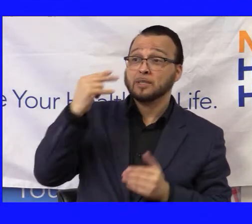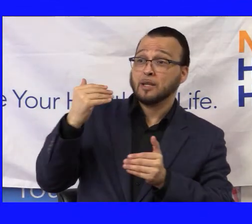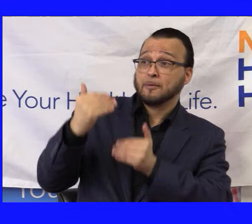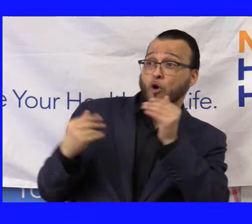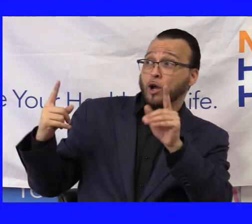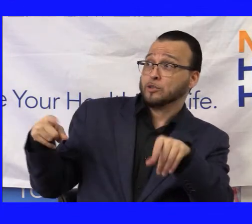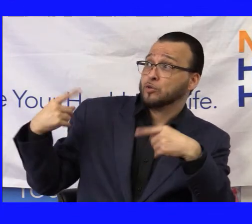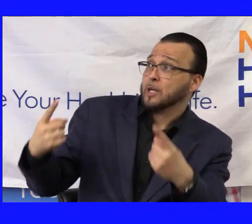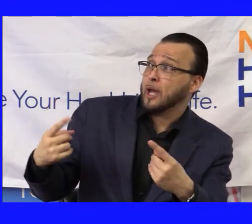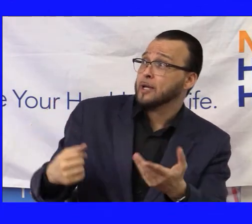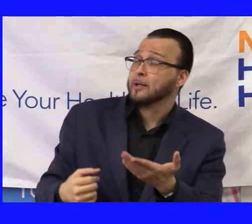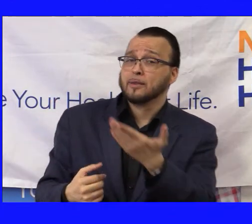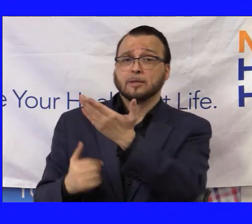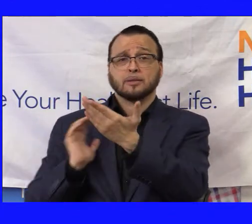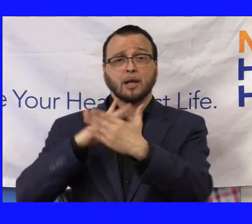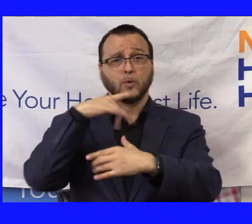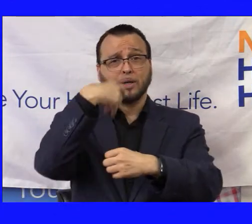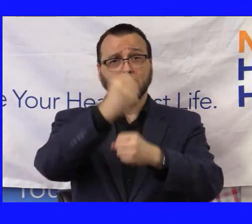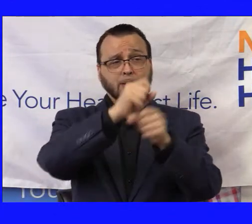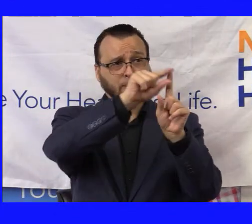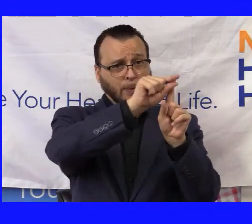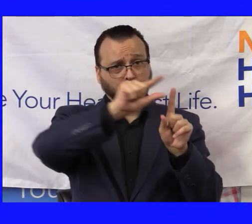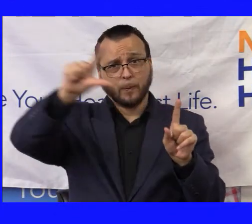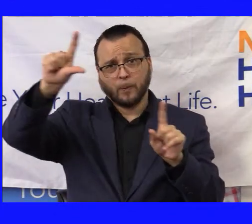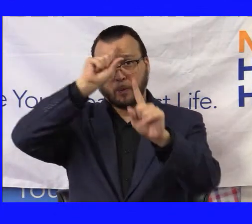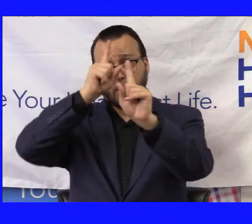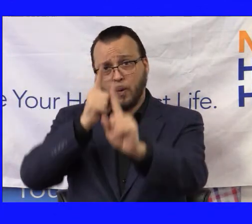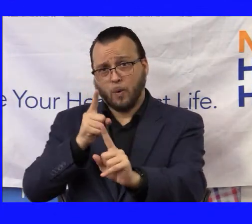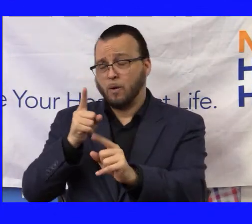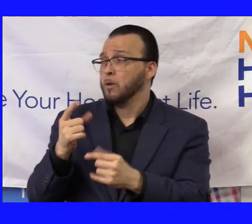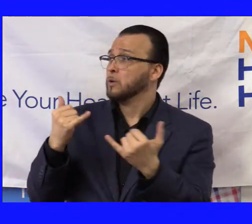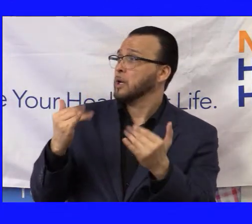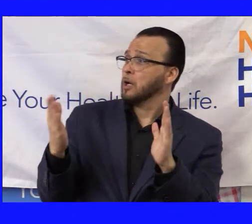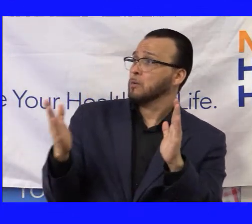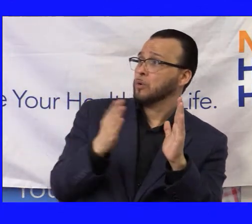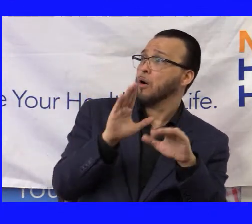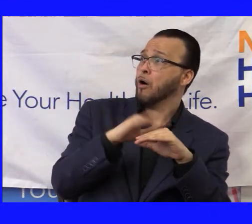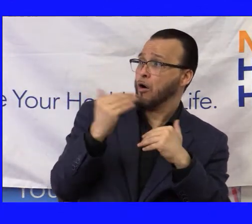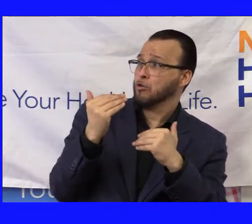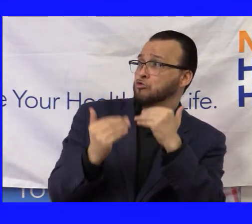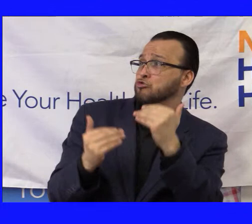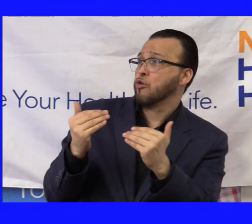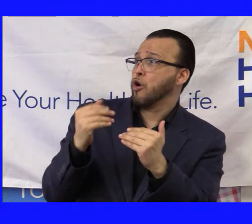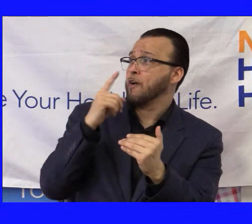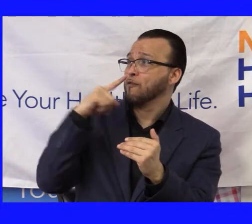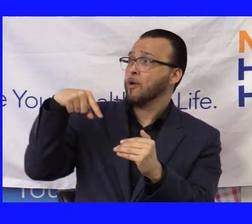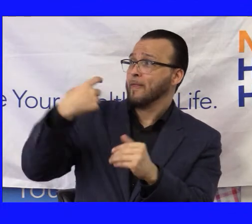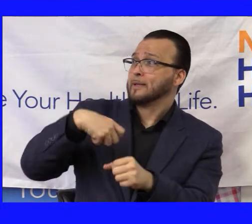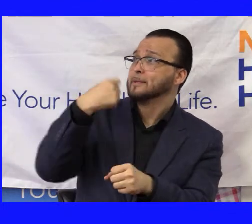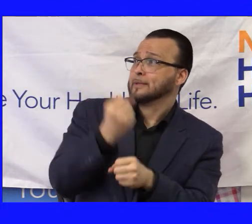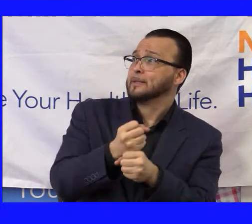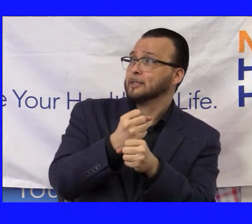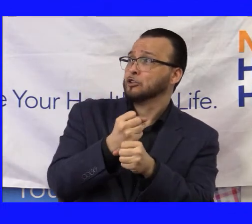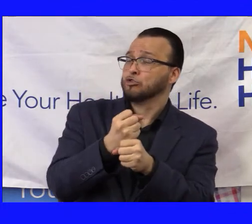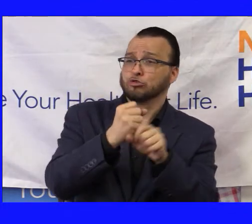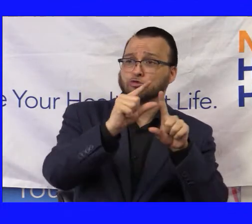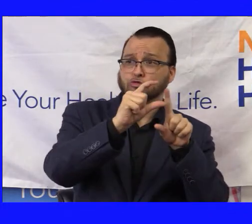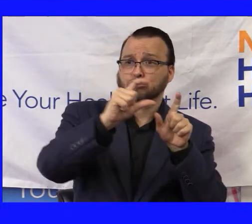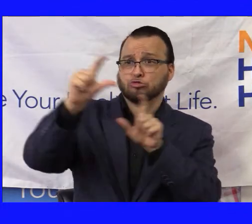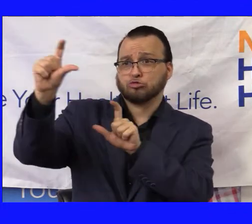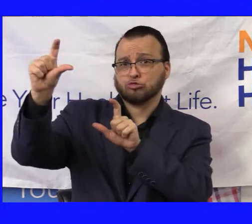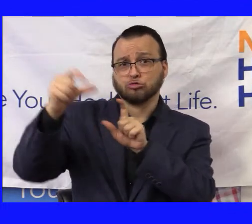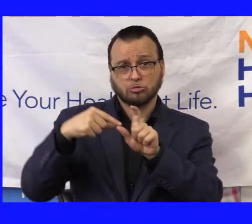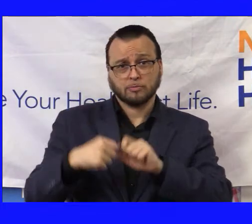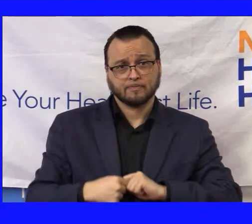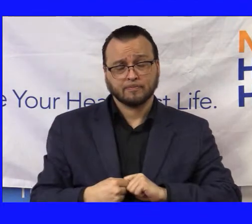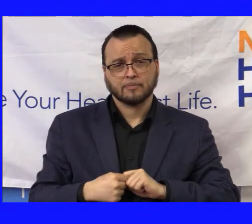So this is our year goal for where we are. So we are currently on track for this year. Correct. And